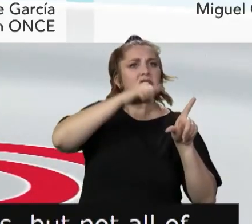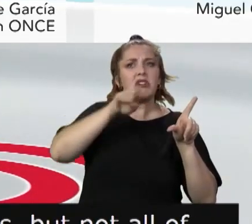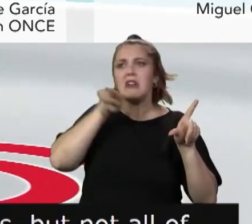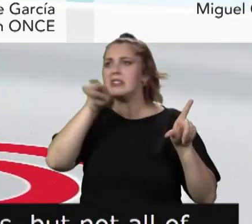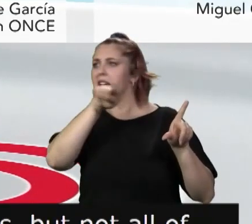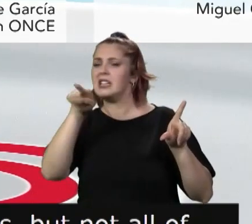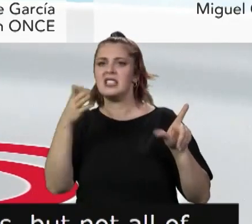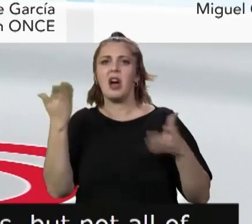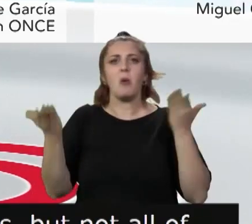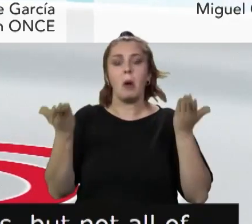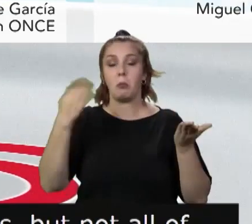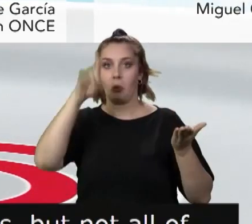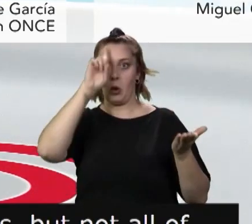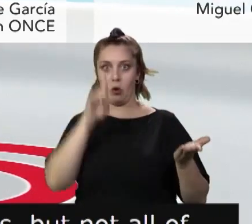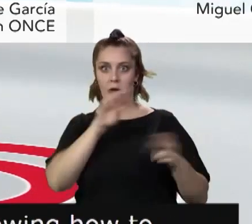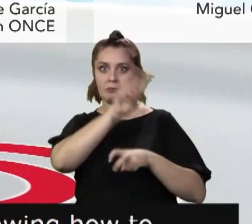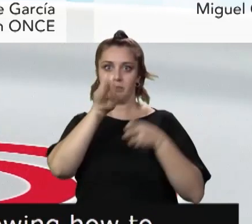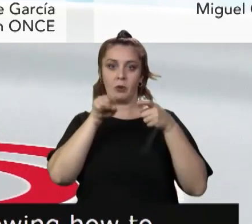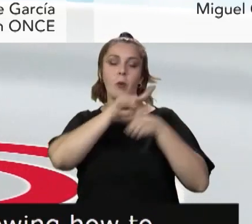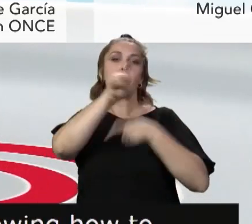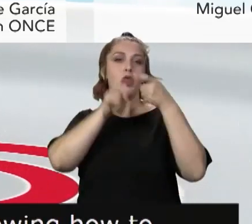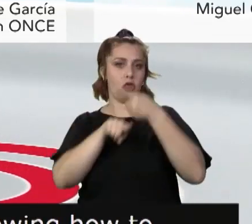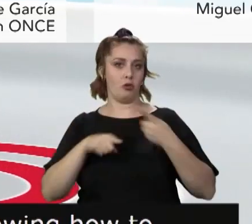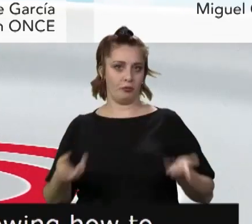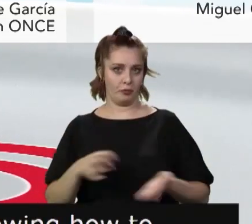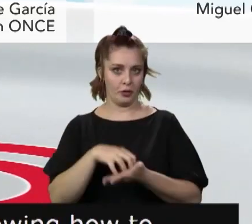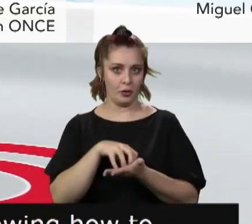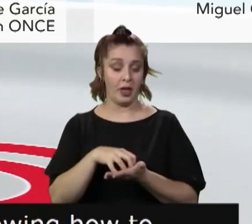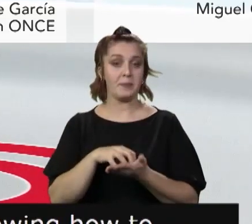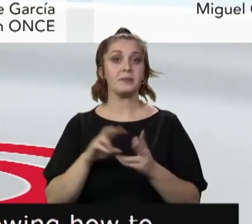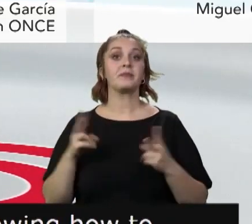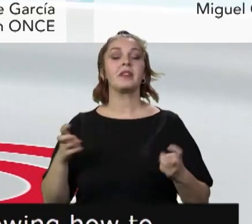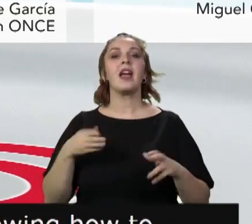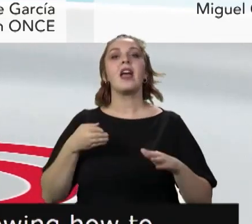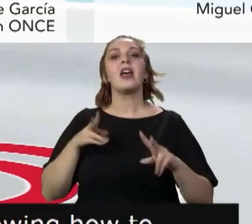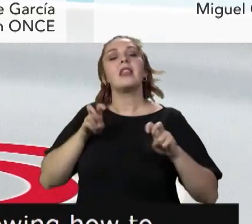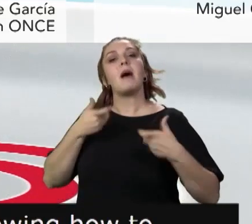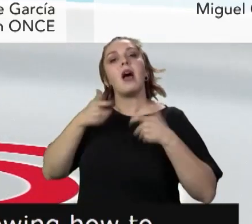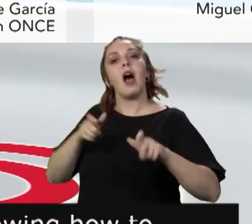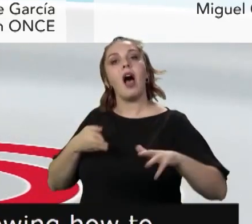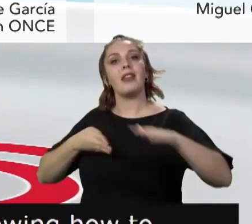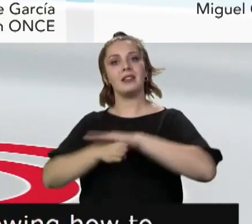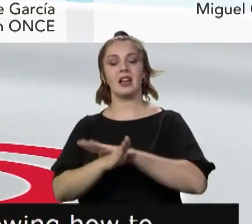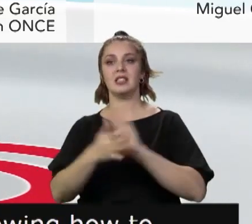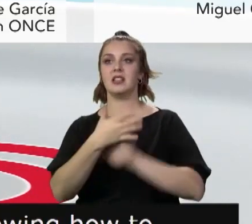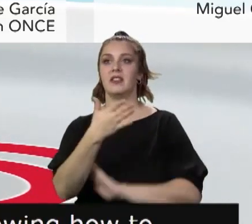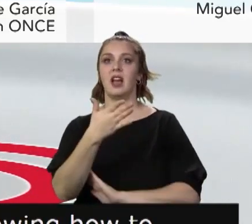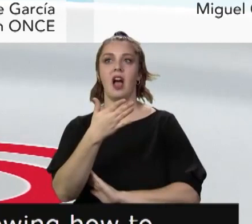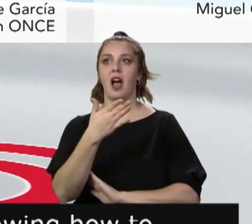to differentiate whether it's a good or a bad source of information.